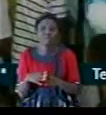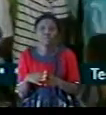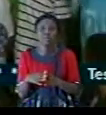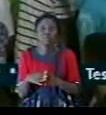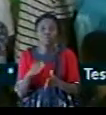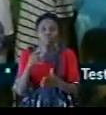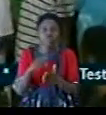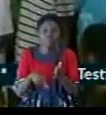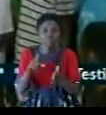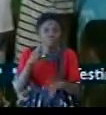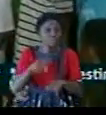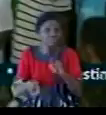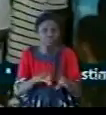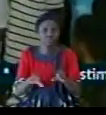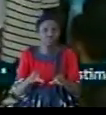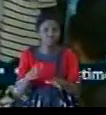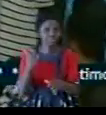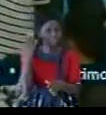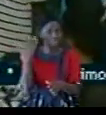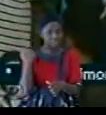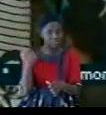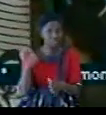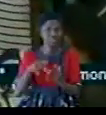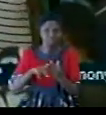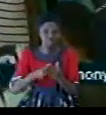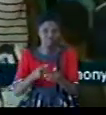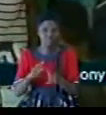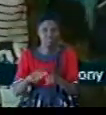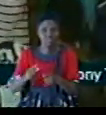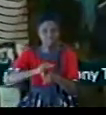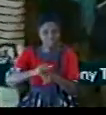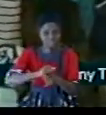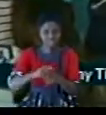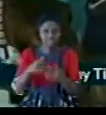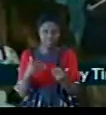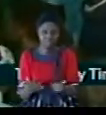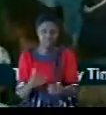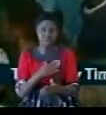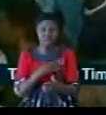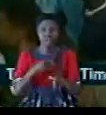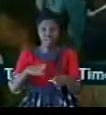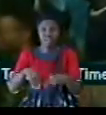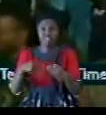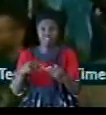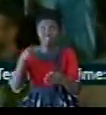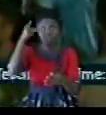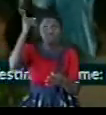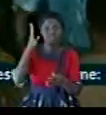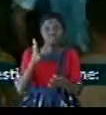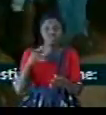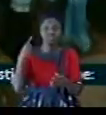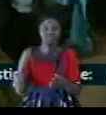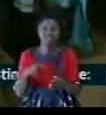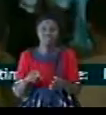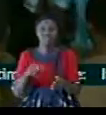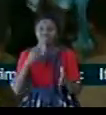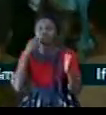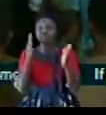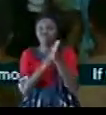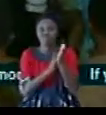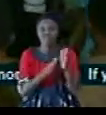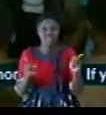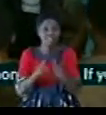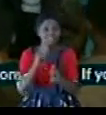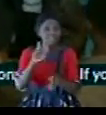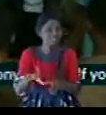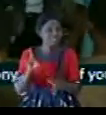before, begin to do now and give God the praise. As soon as you discover it, that the Lord has done